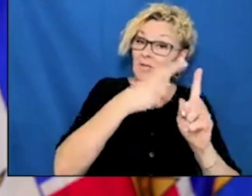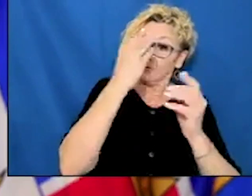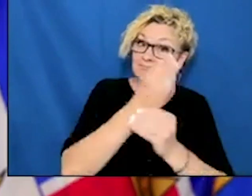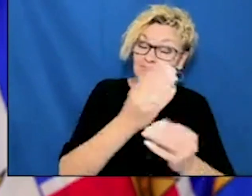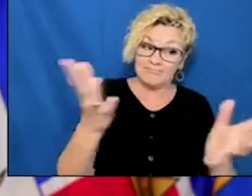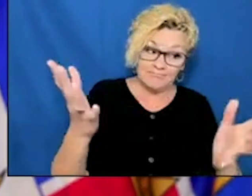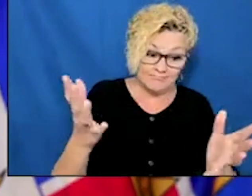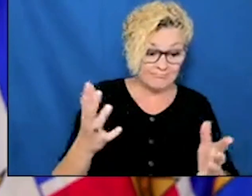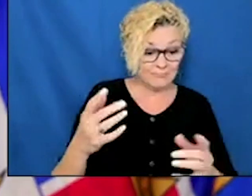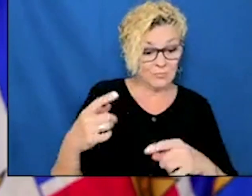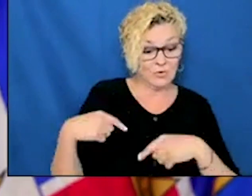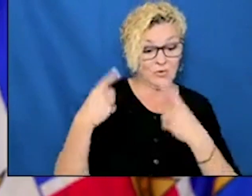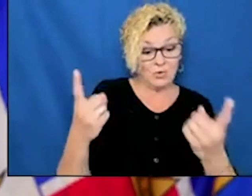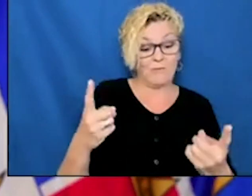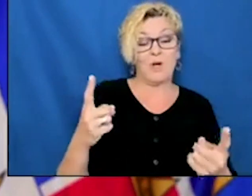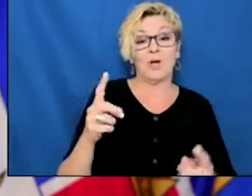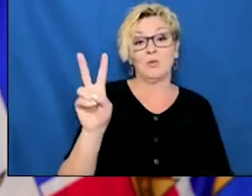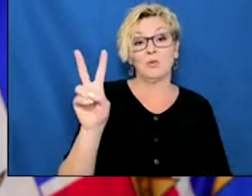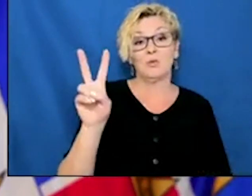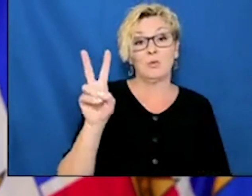2,159,103 doses of all 3